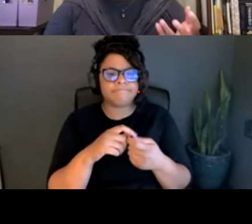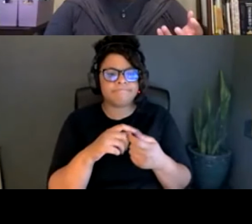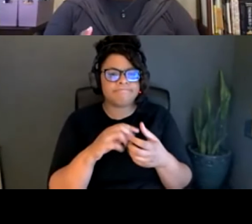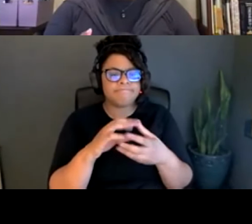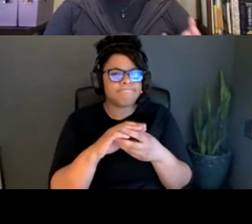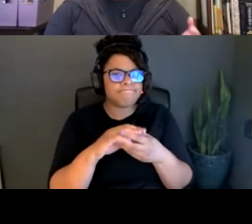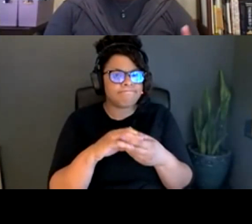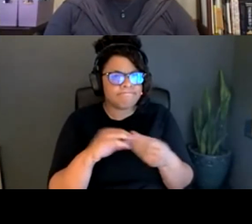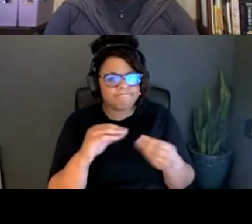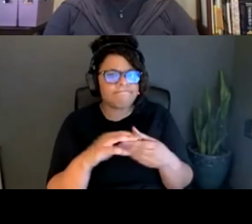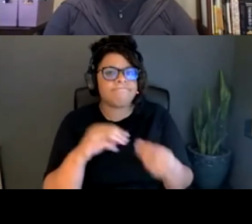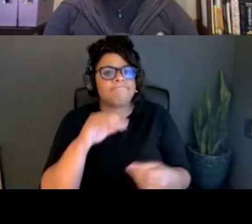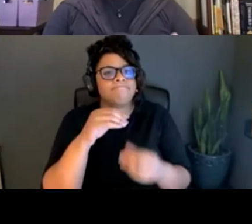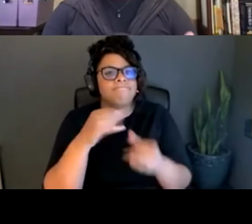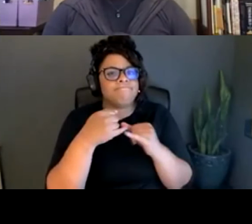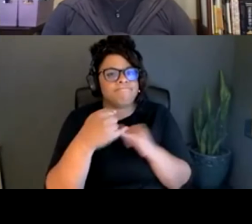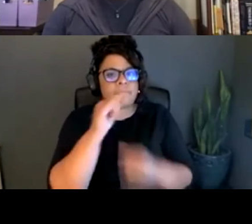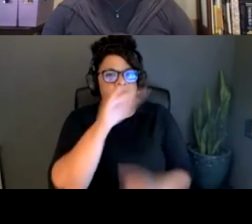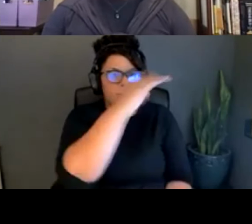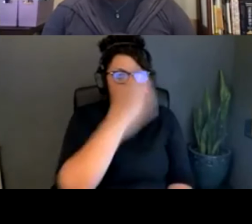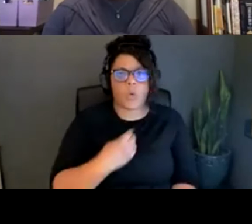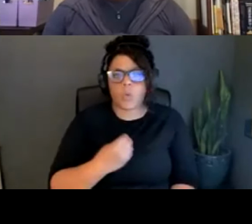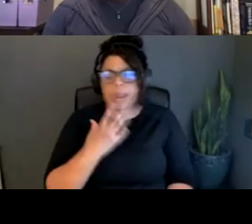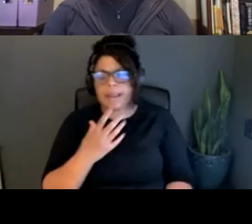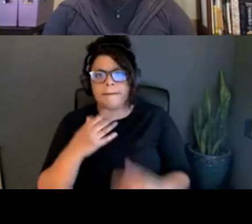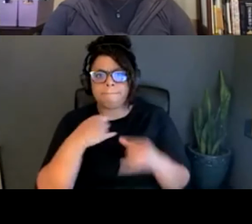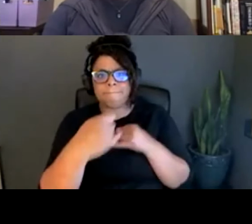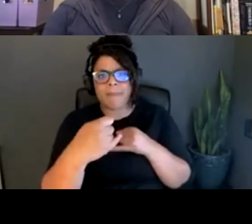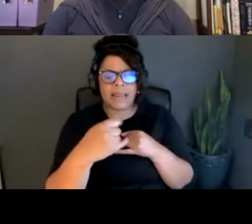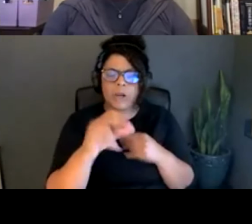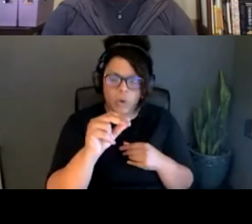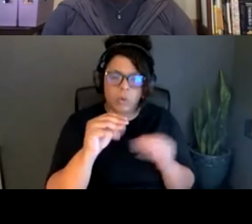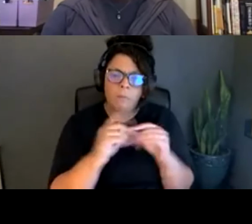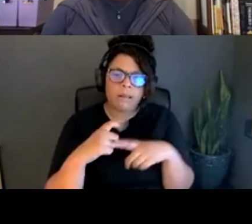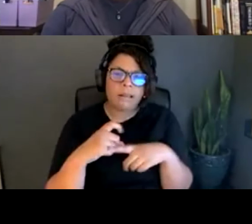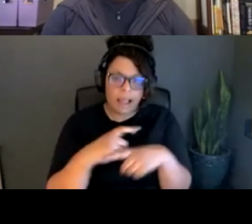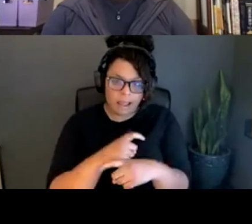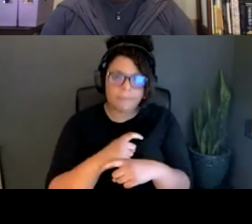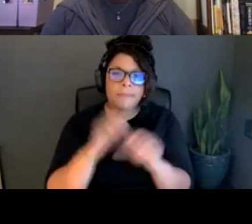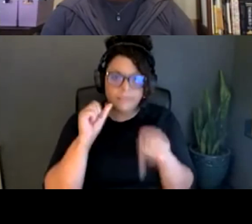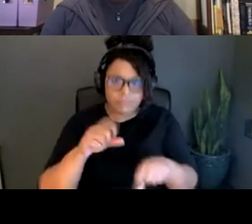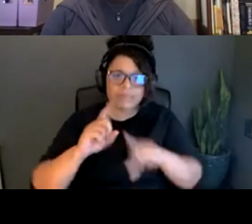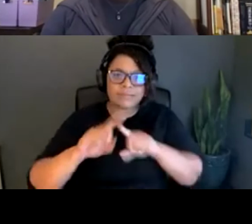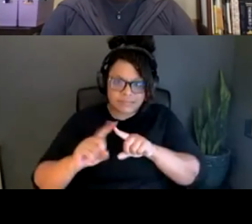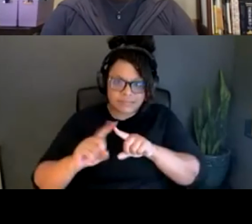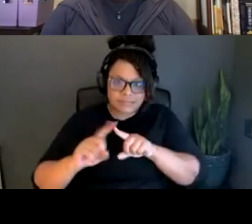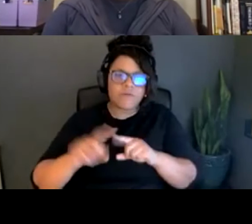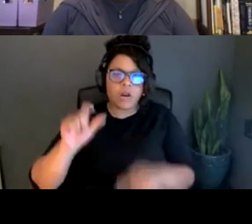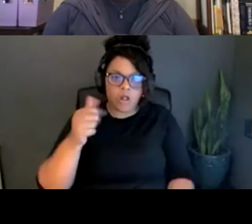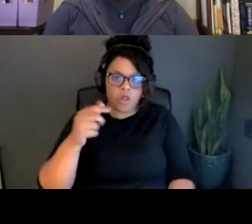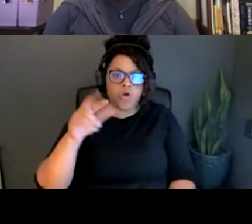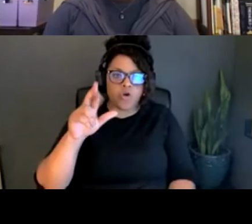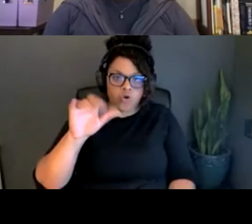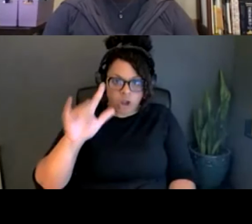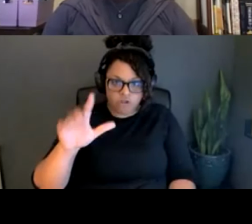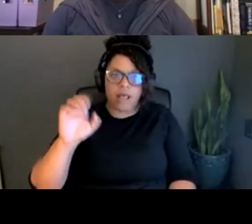a Black-white binary, because I can complicate this further to include other racial ethnic groups. But when